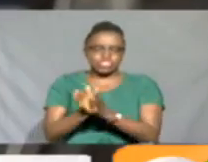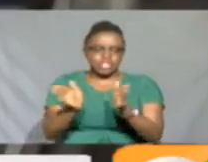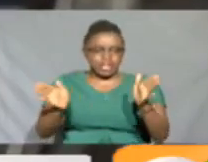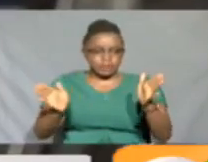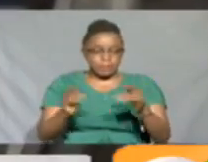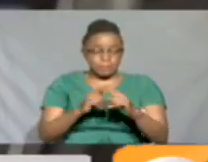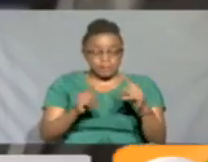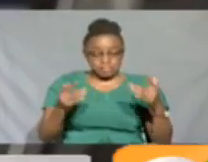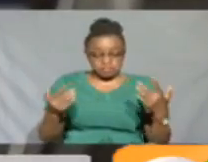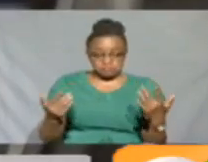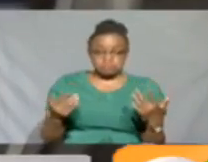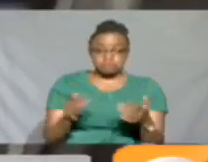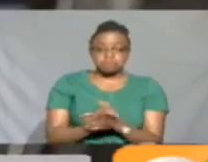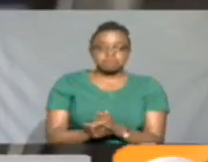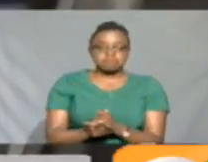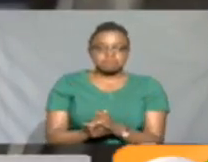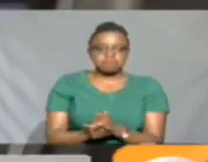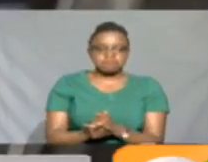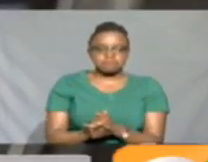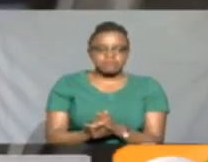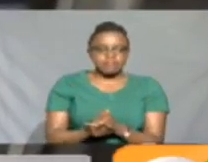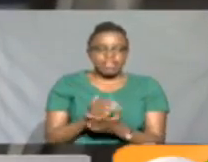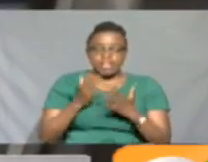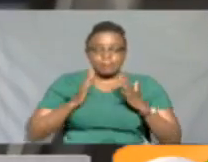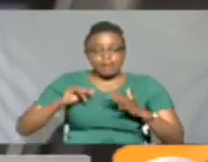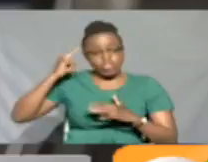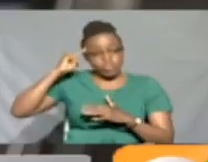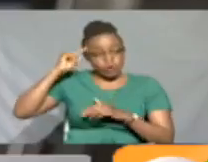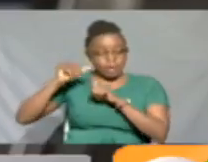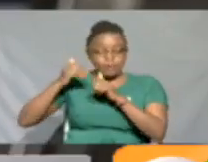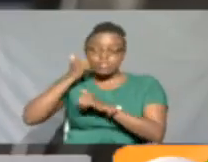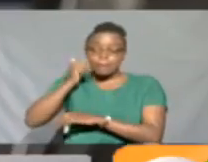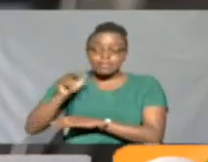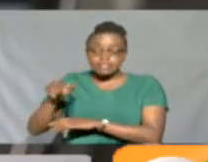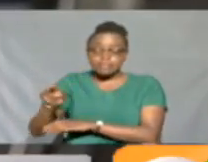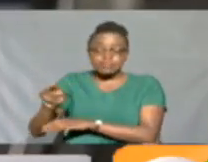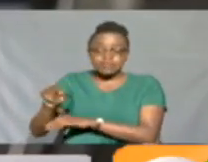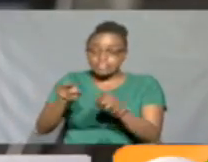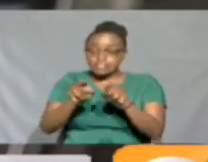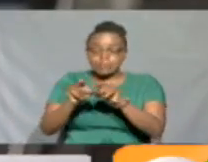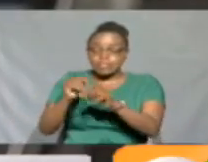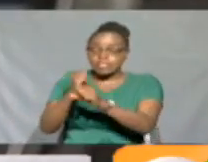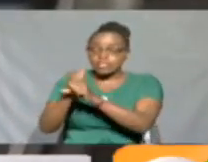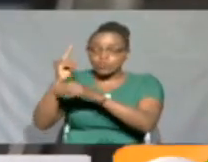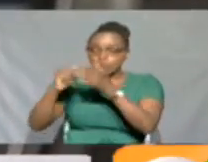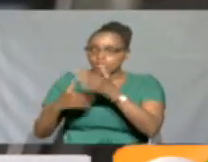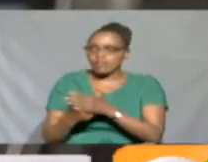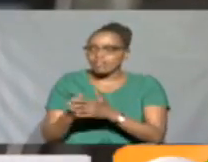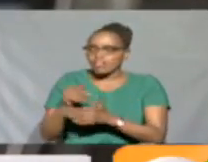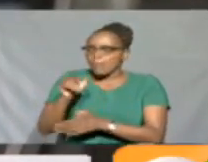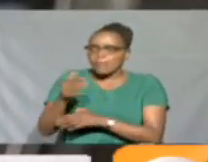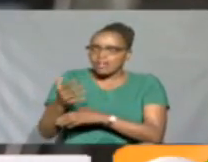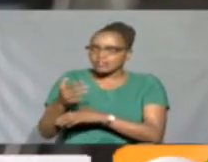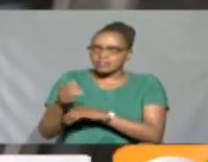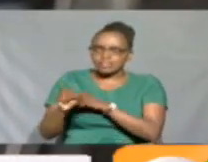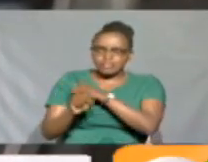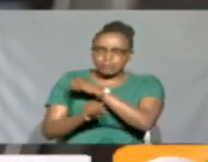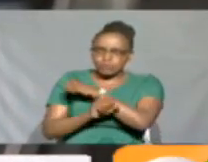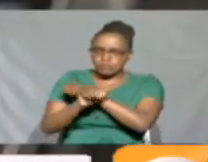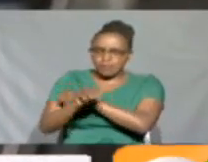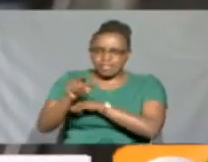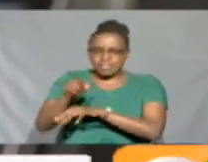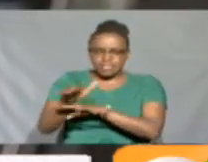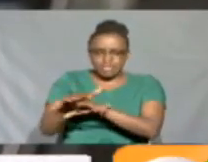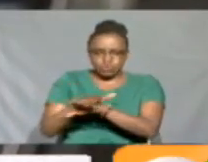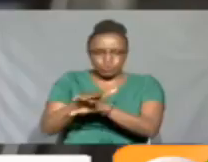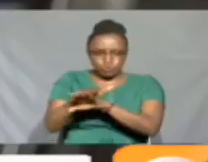come to think about it, nobody has ever thought about the patient themselves and what they do, their contribution to the delays.